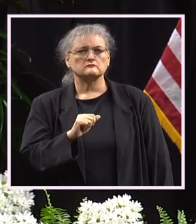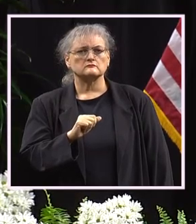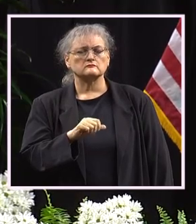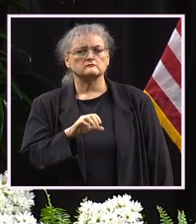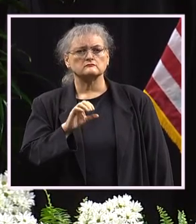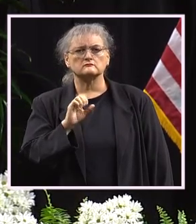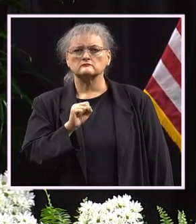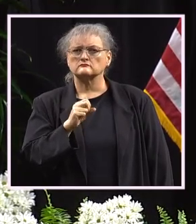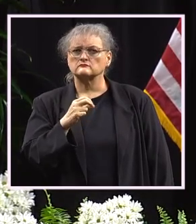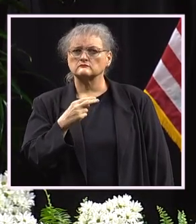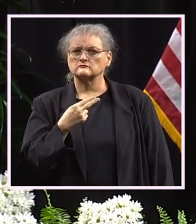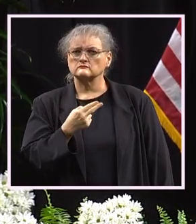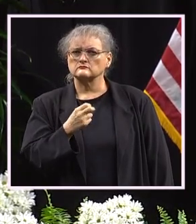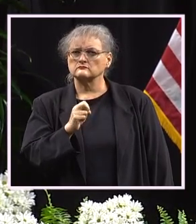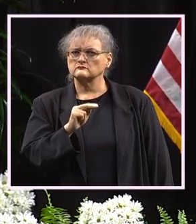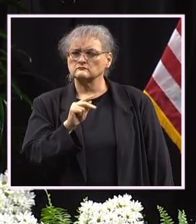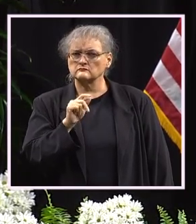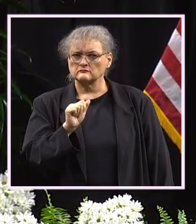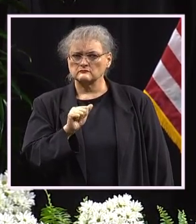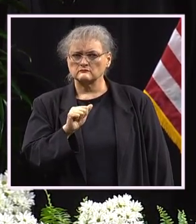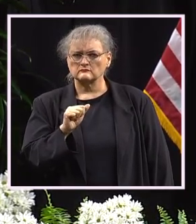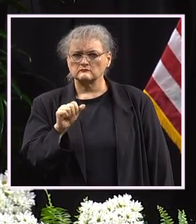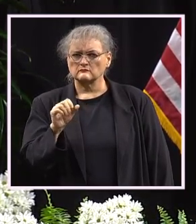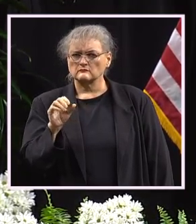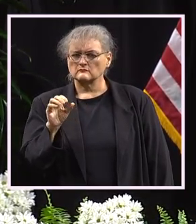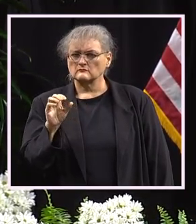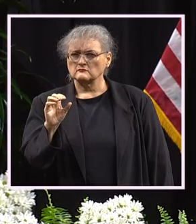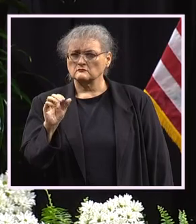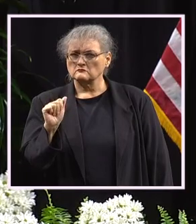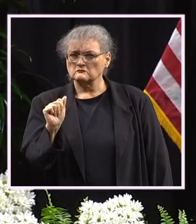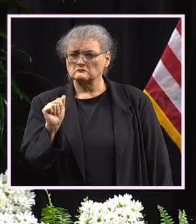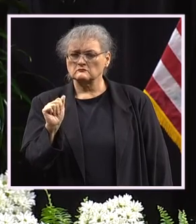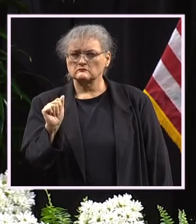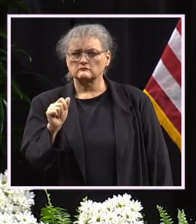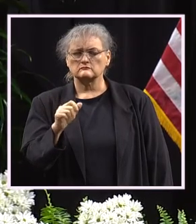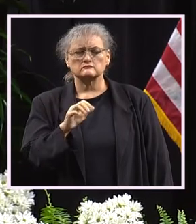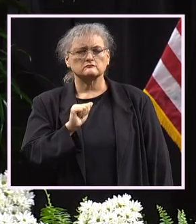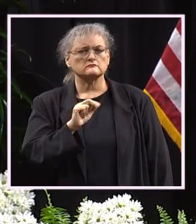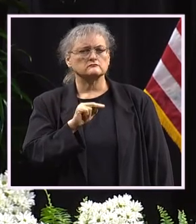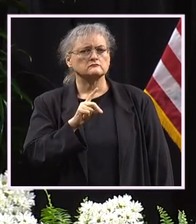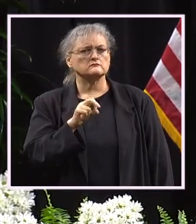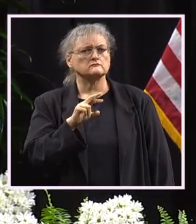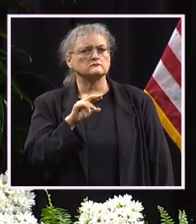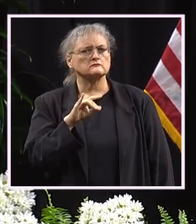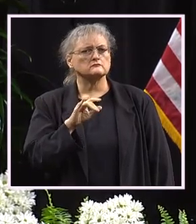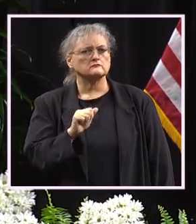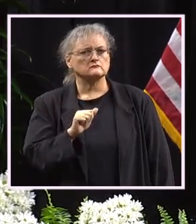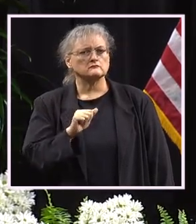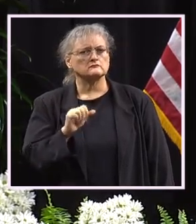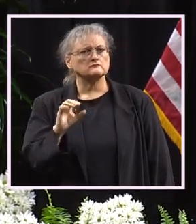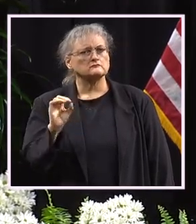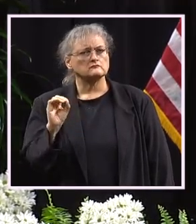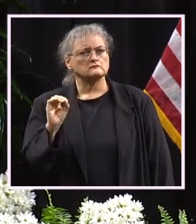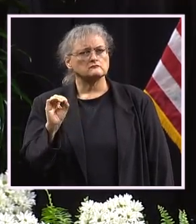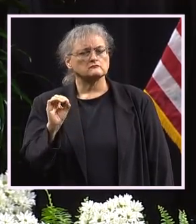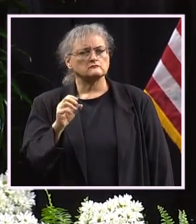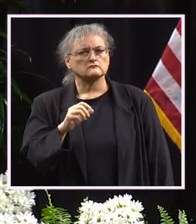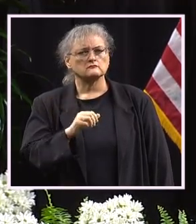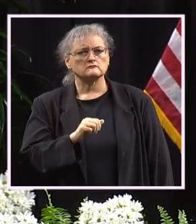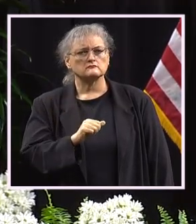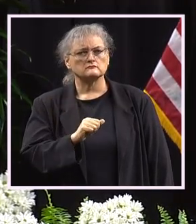Sheena Ondoy, Master of Science. Andrea Ochoa, Master of Science.